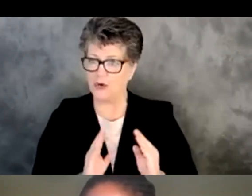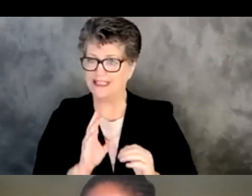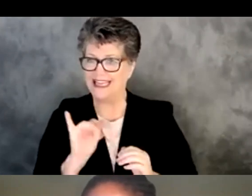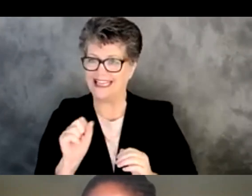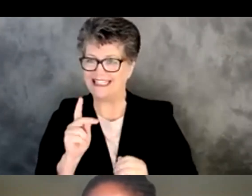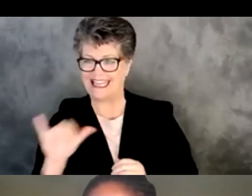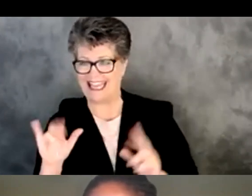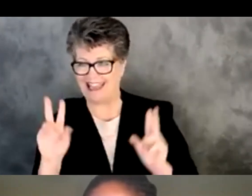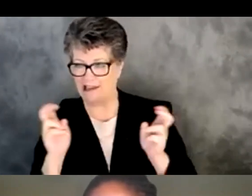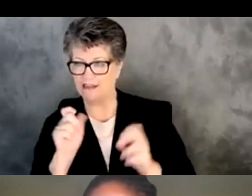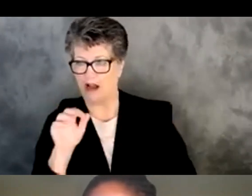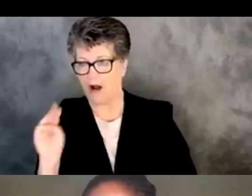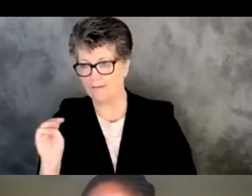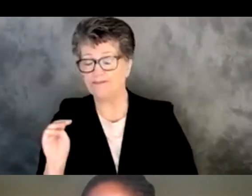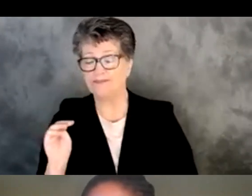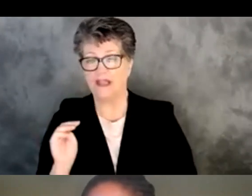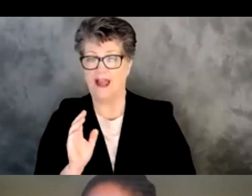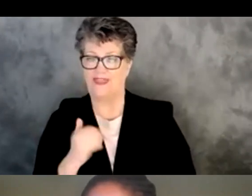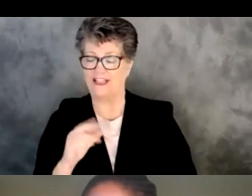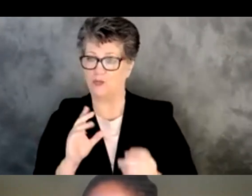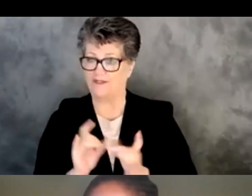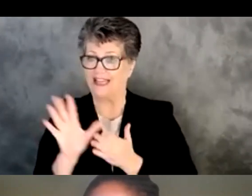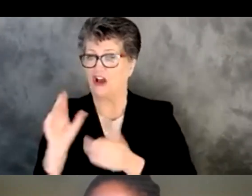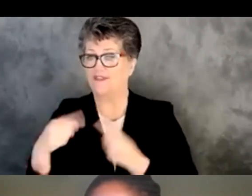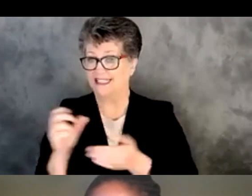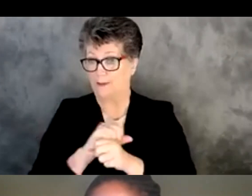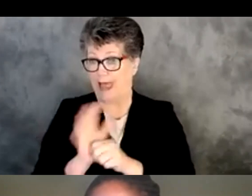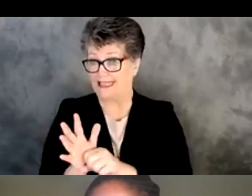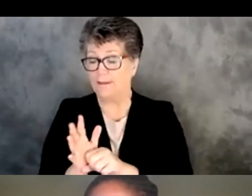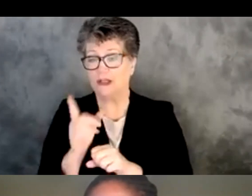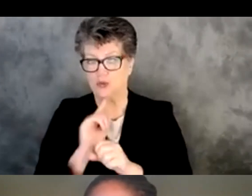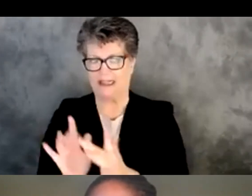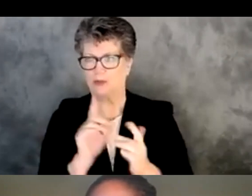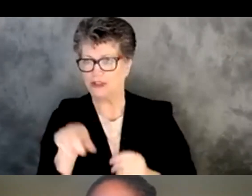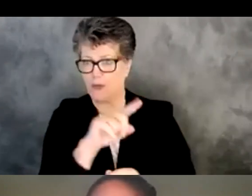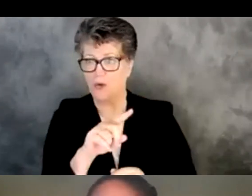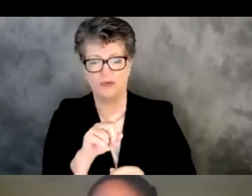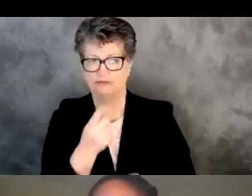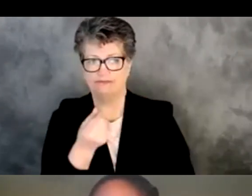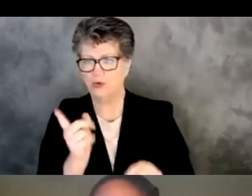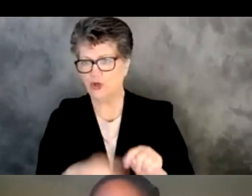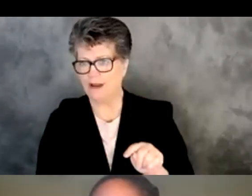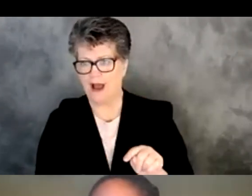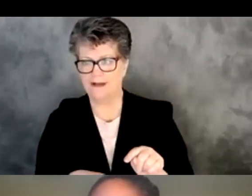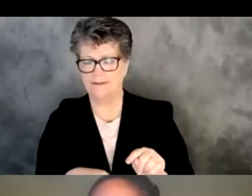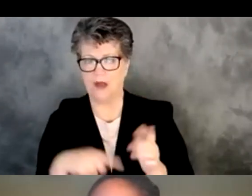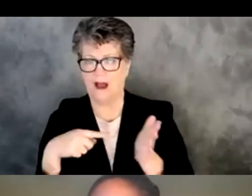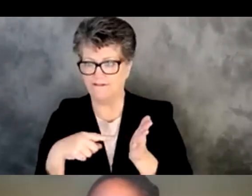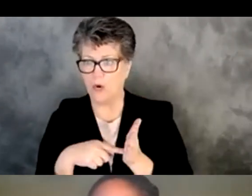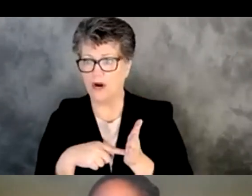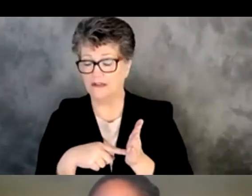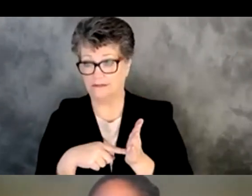housingiskey.com, which we have kind of kicked off since the pandemic to really kind of reach those who were not able to afford